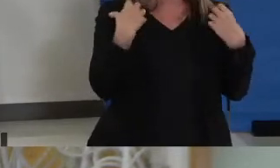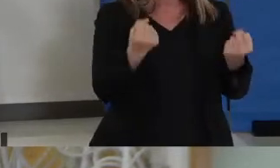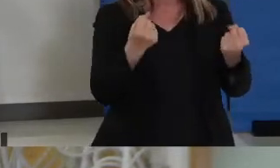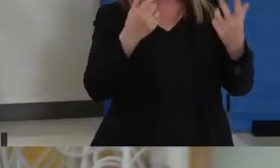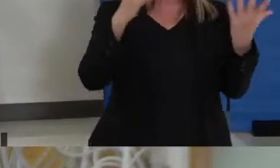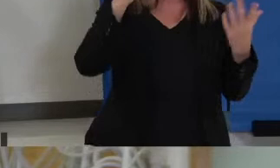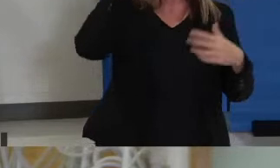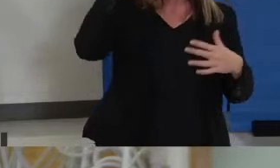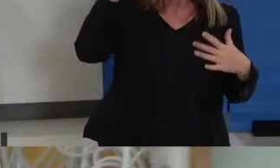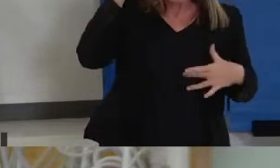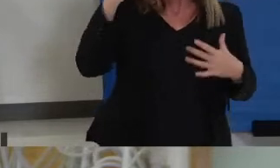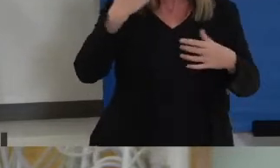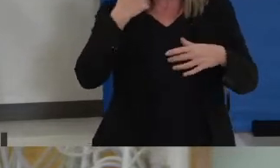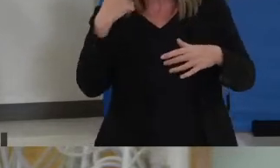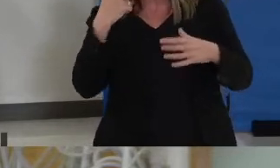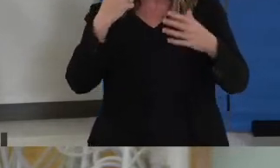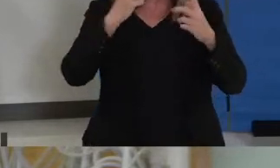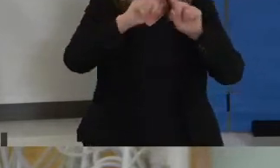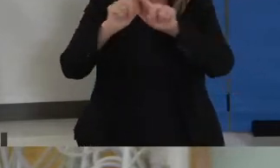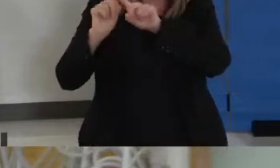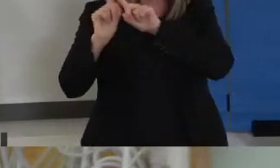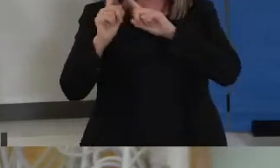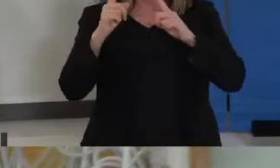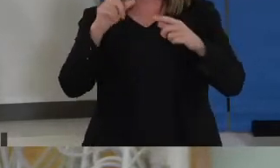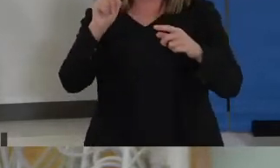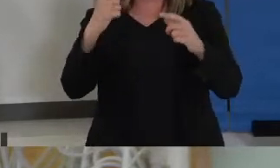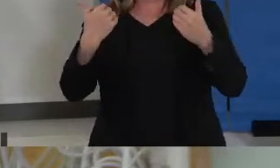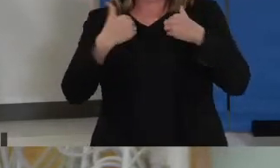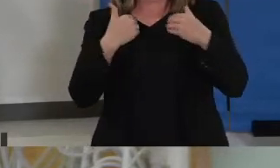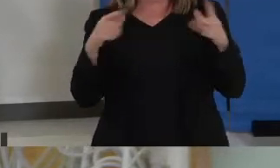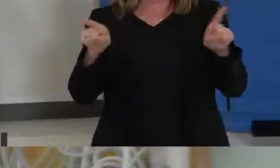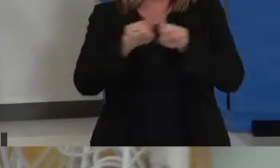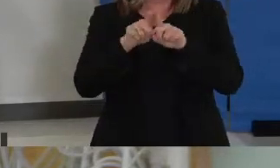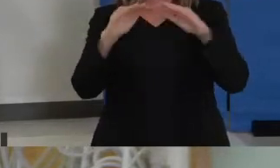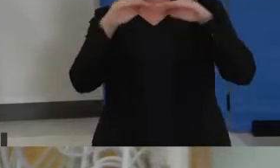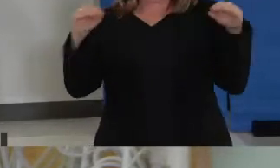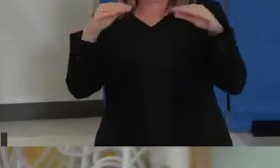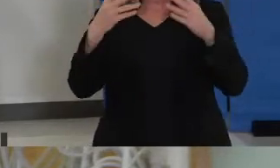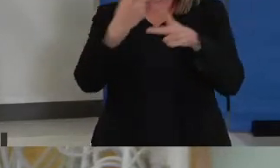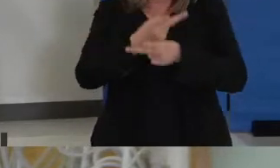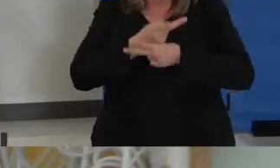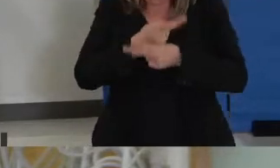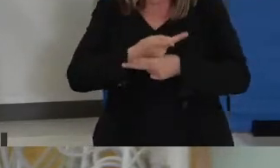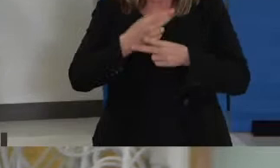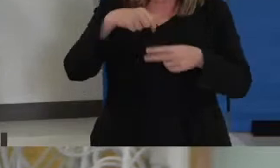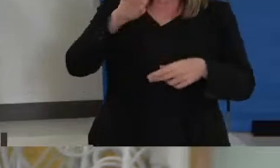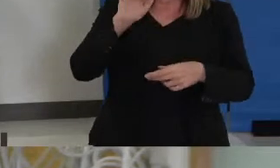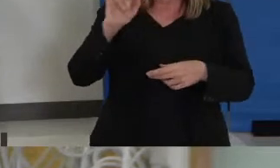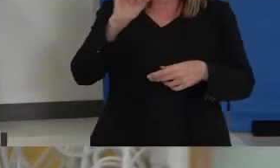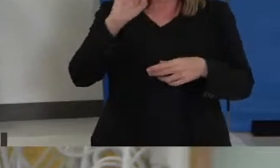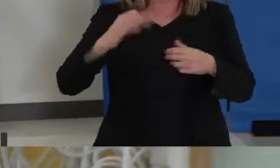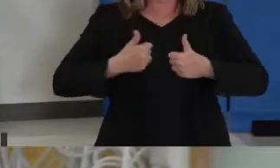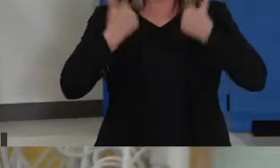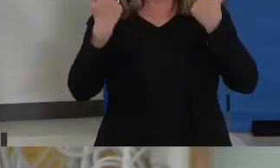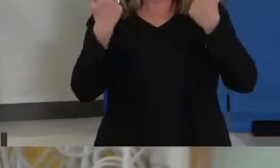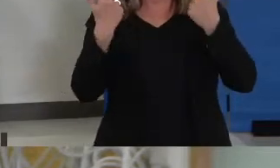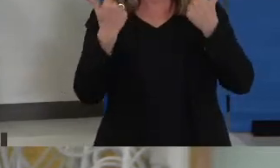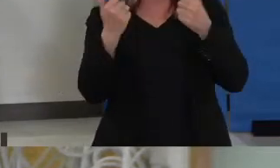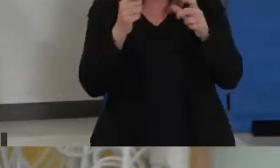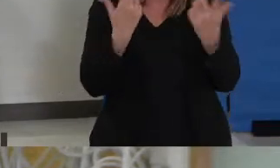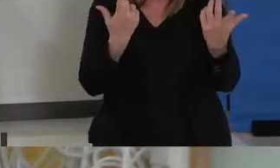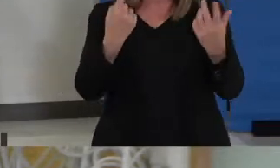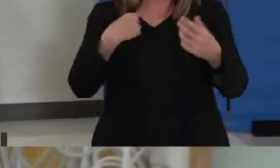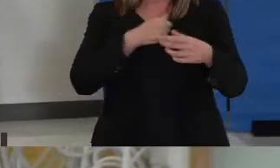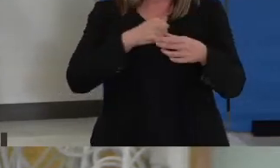or illness or addiction, need to be afforded the same access to care and a quality life as anyone else is. We would